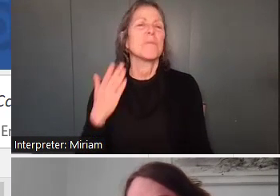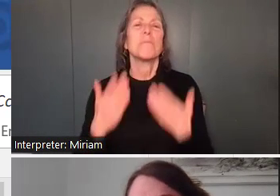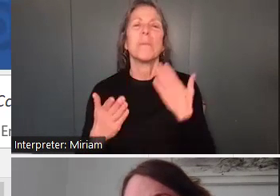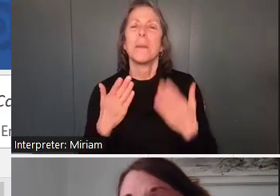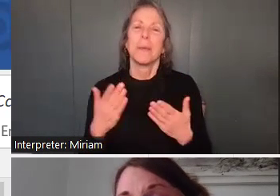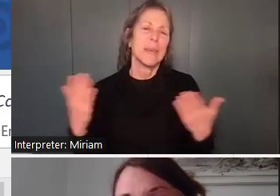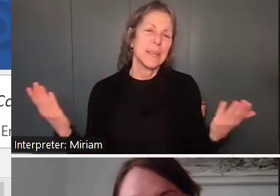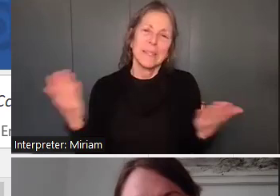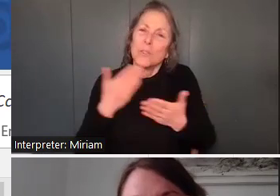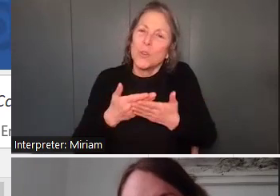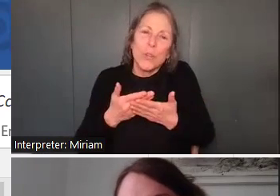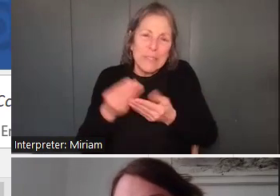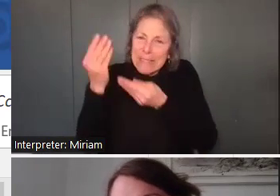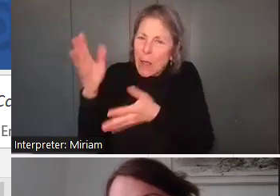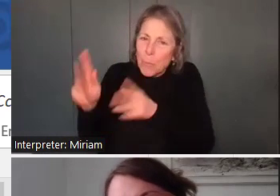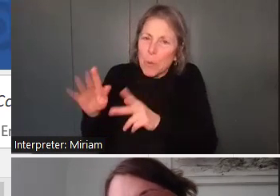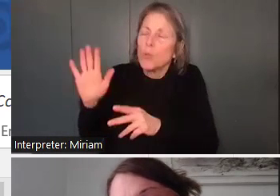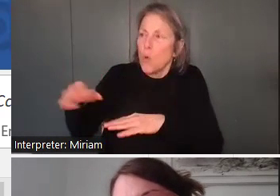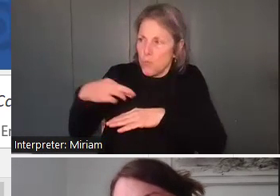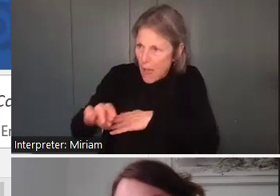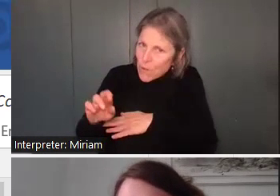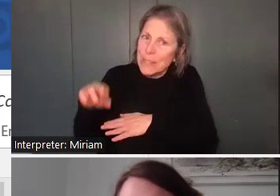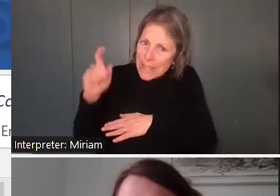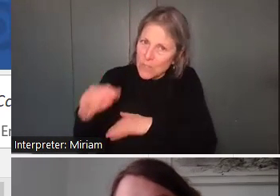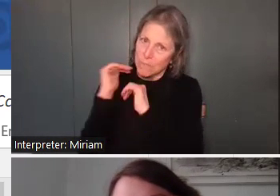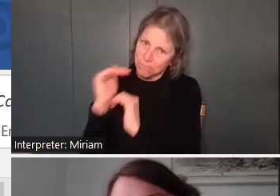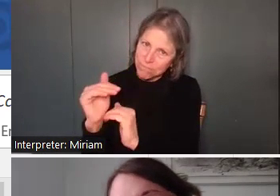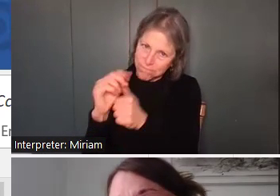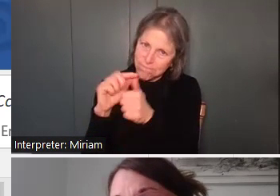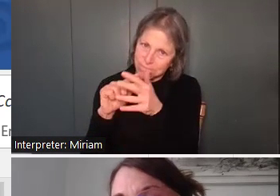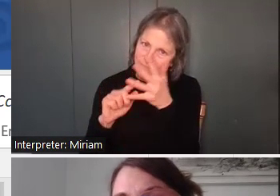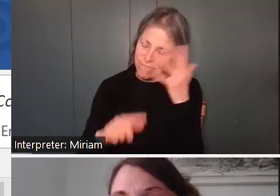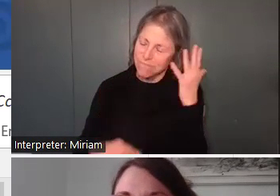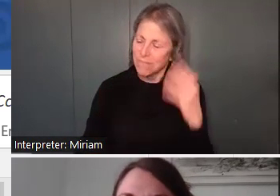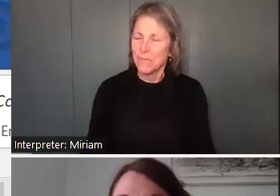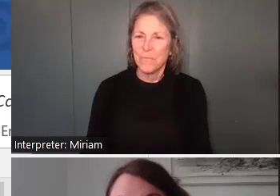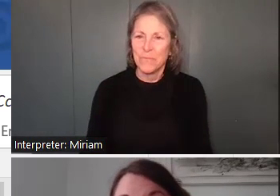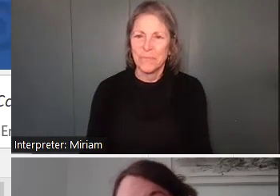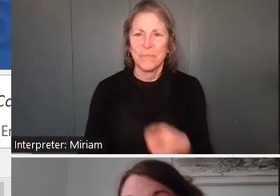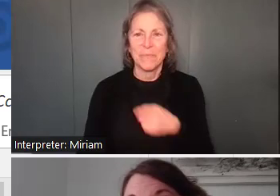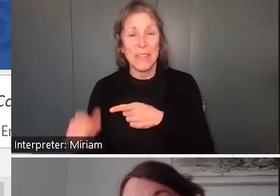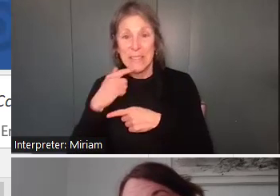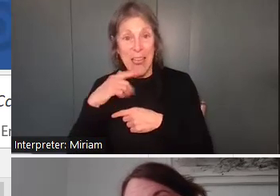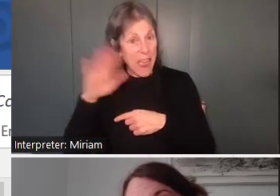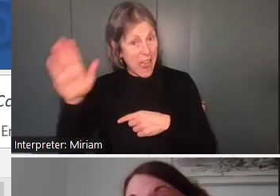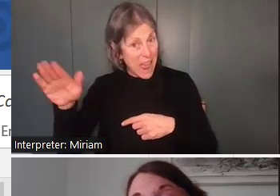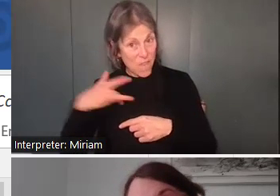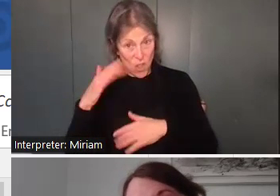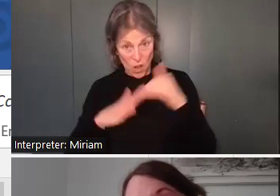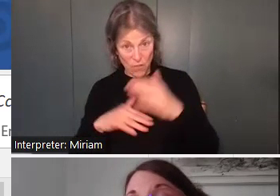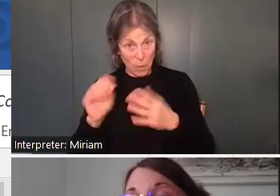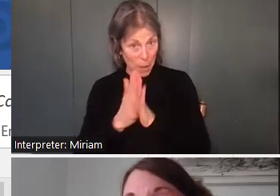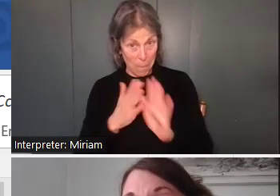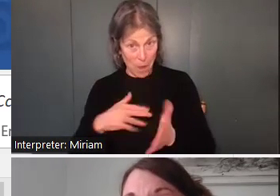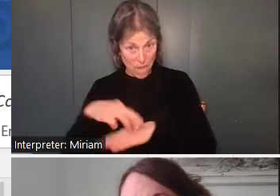thing for people to know that their references do that, so that maybe provide a little like, hey, do you feel comfortable being my reference?